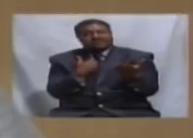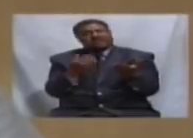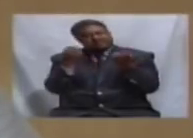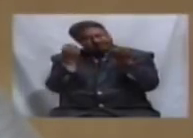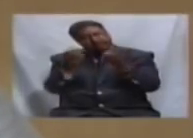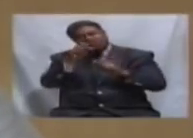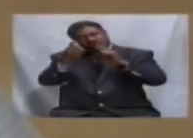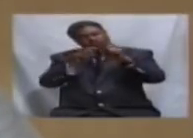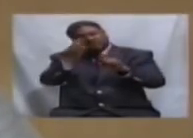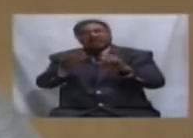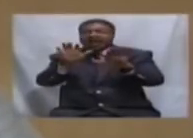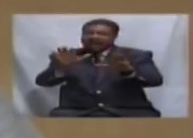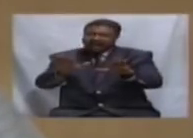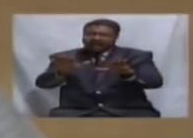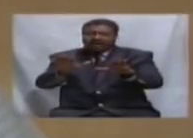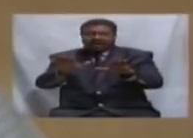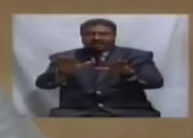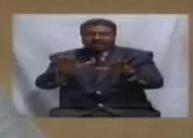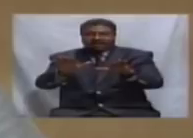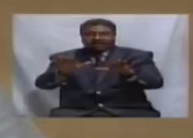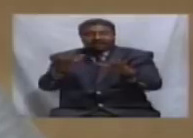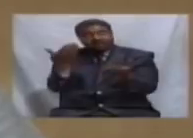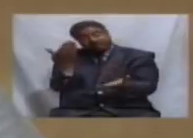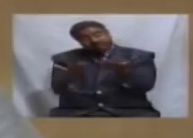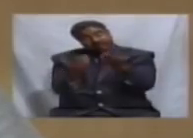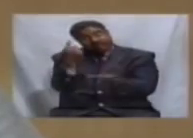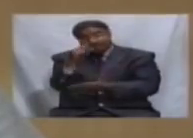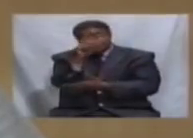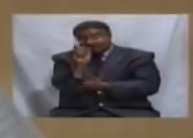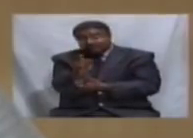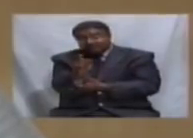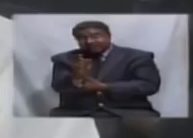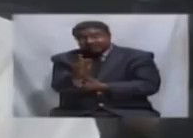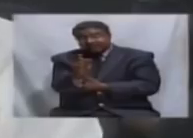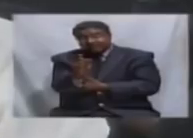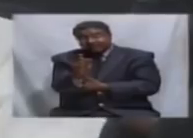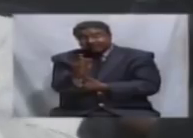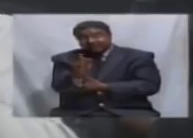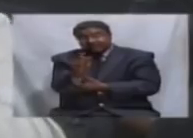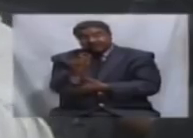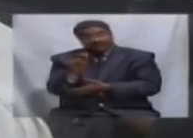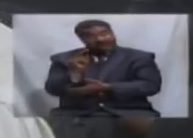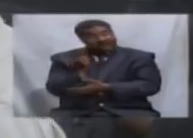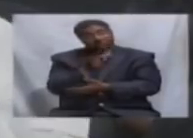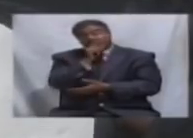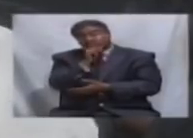to be asked. And one of the questions might be, are we making full use